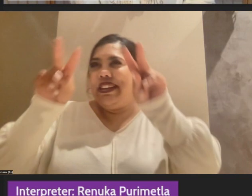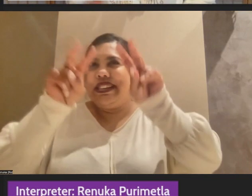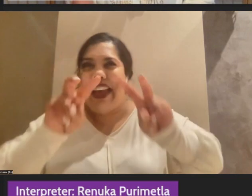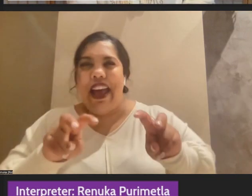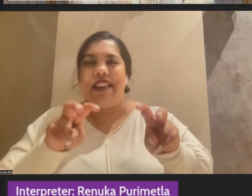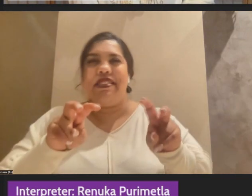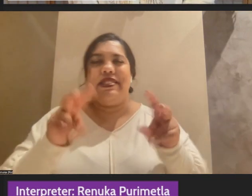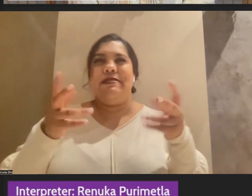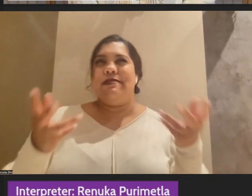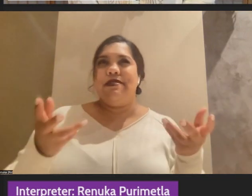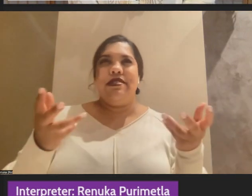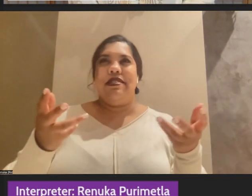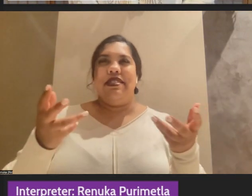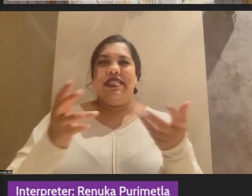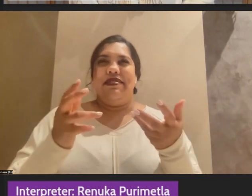Where do I want to go?